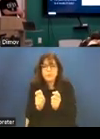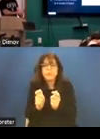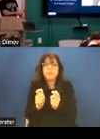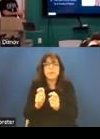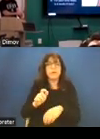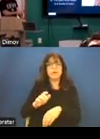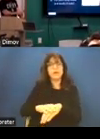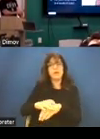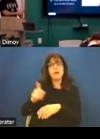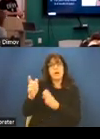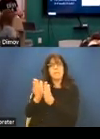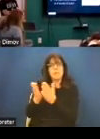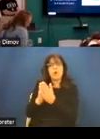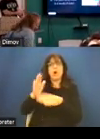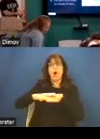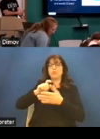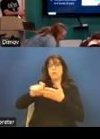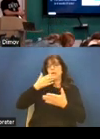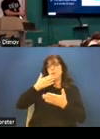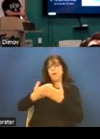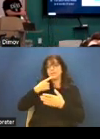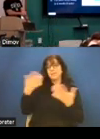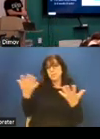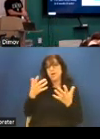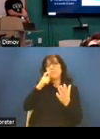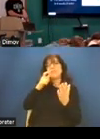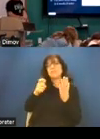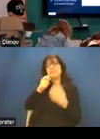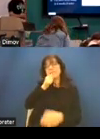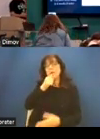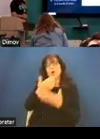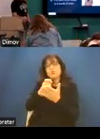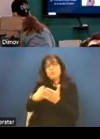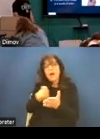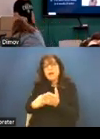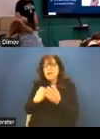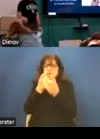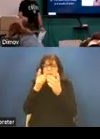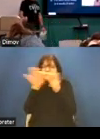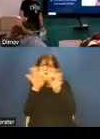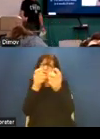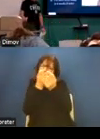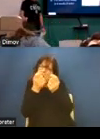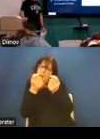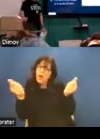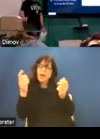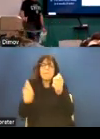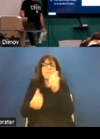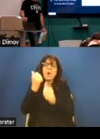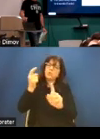Zinsser, in his book On Writing Well, says, "The secret of good writing is to strip every sentence to its cleanest